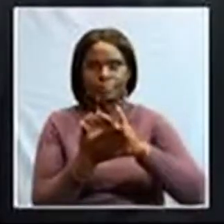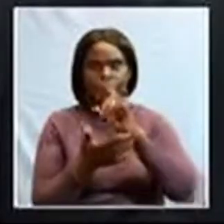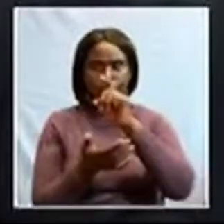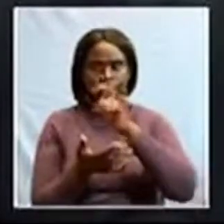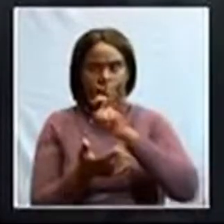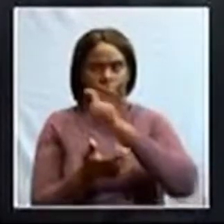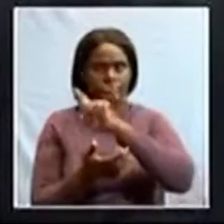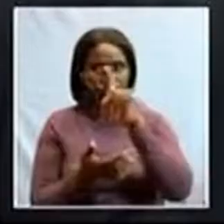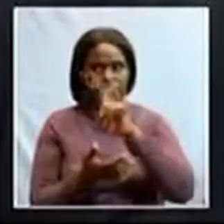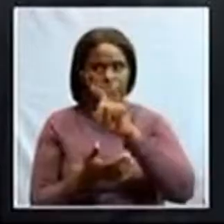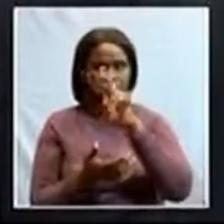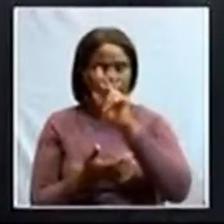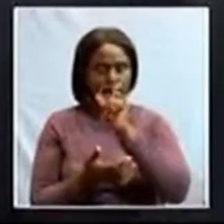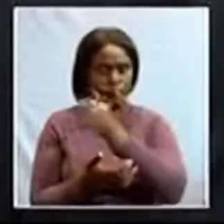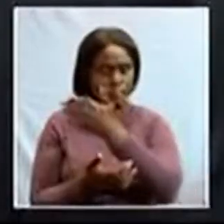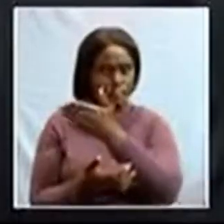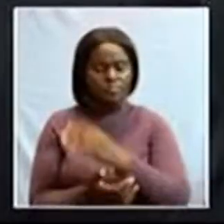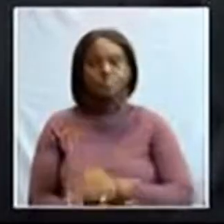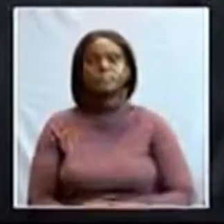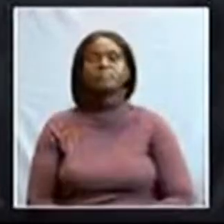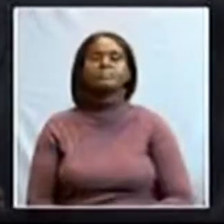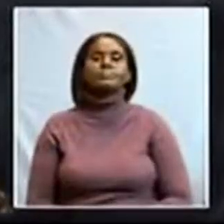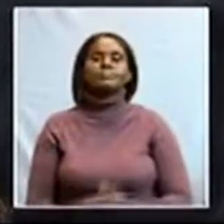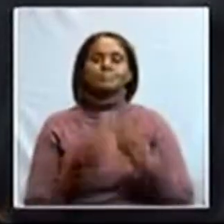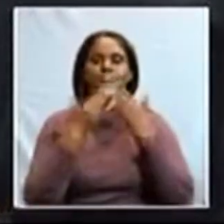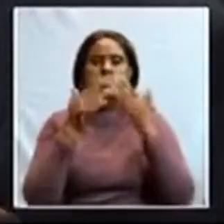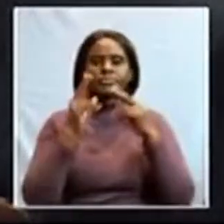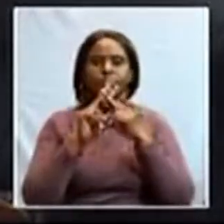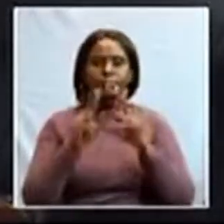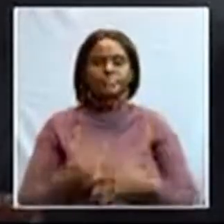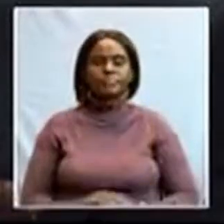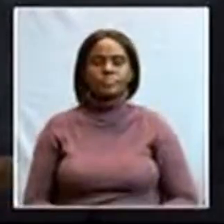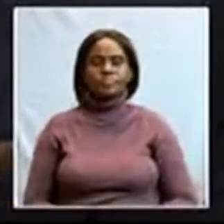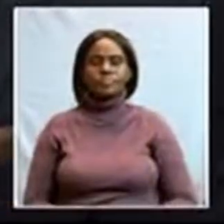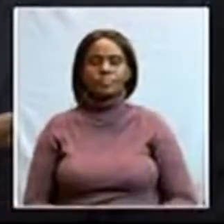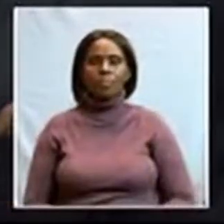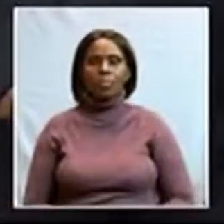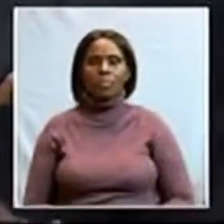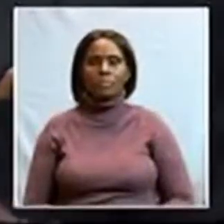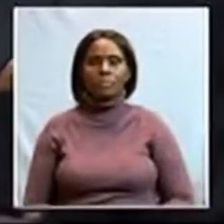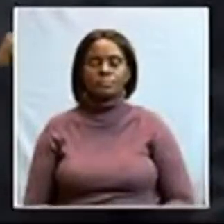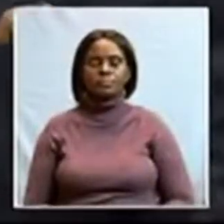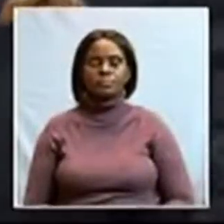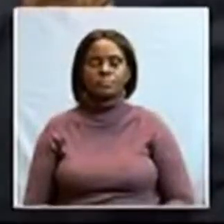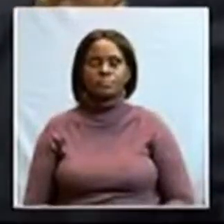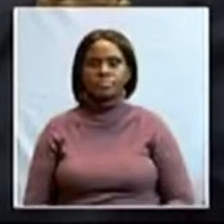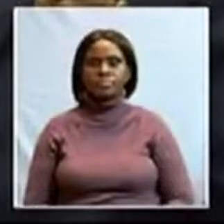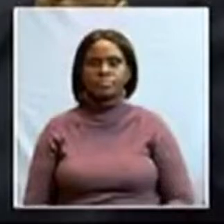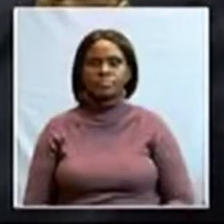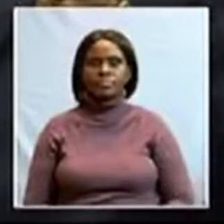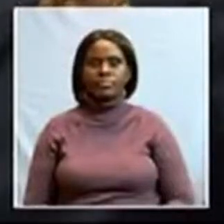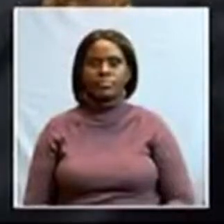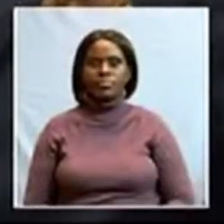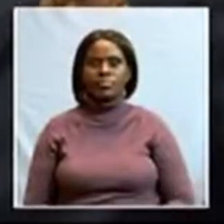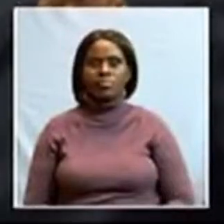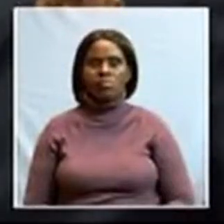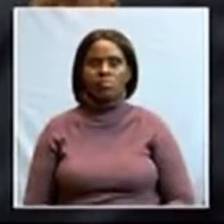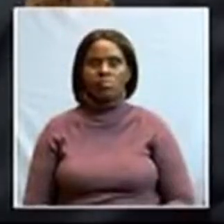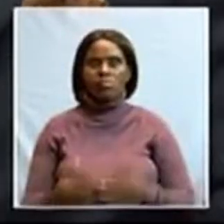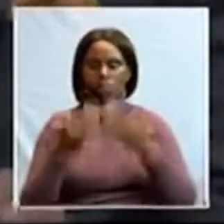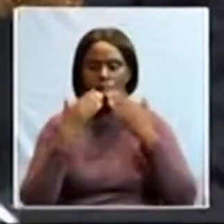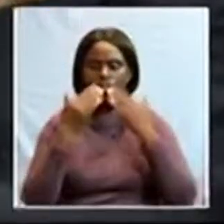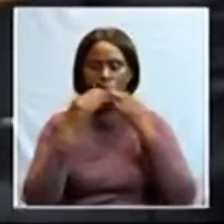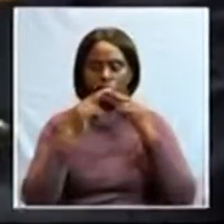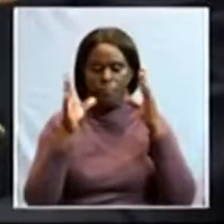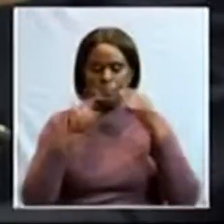from Zambia Revenue Authority? Thank you very much, Chair. Yes, witness, you may respond. Okay, thank you so much. I